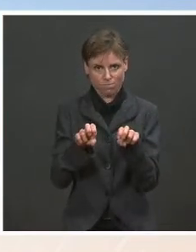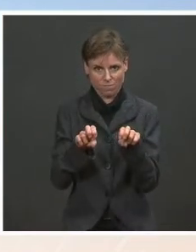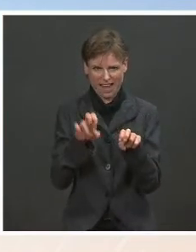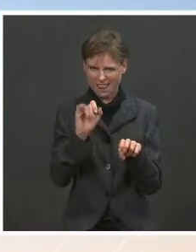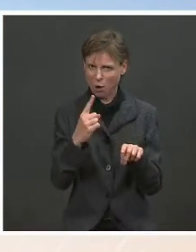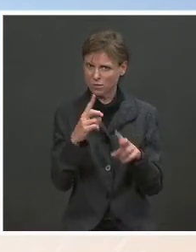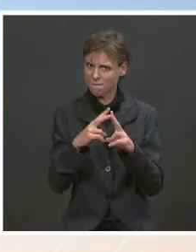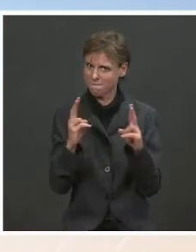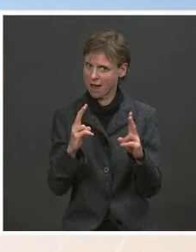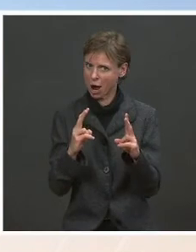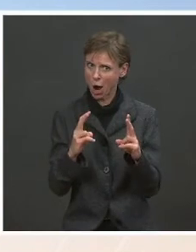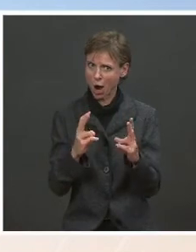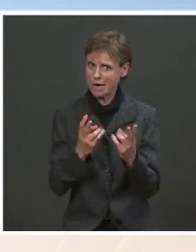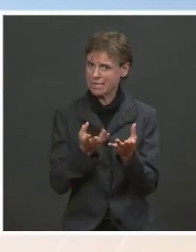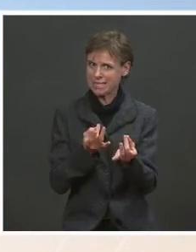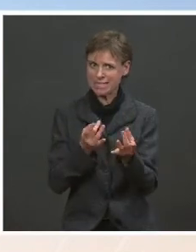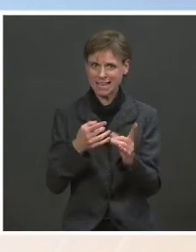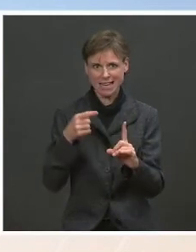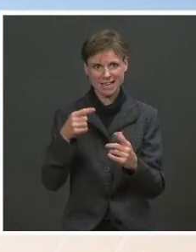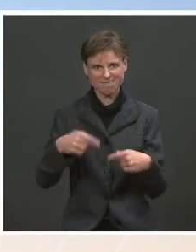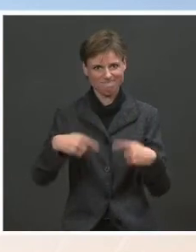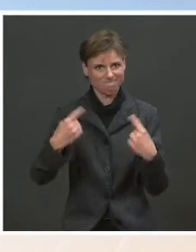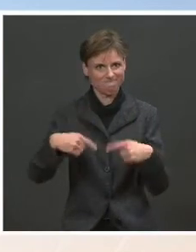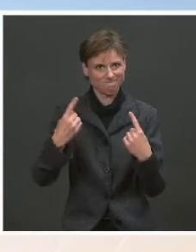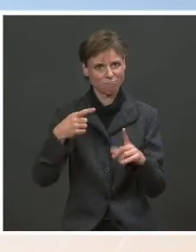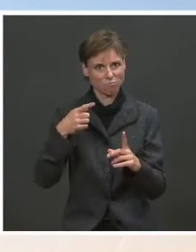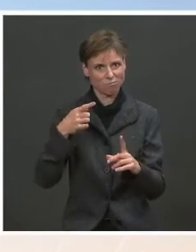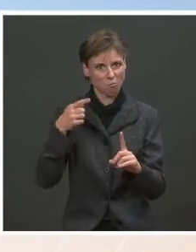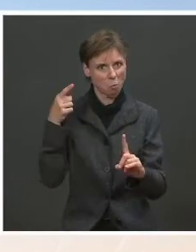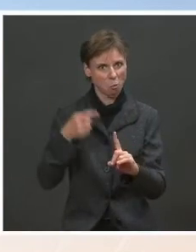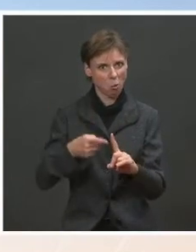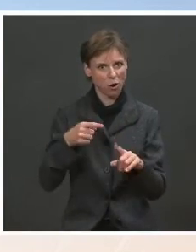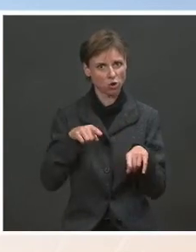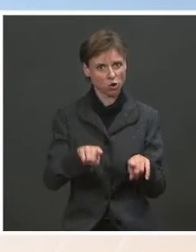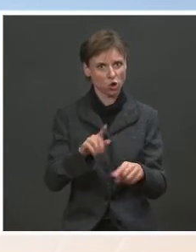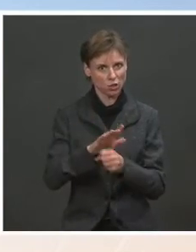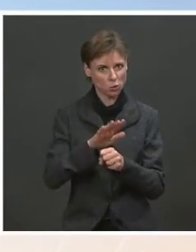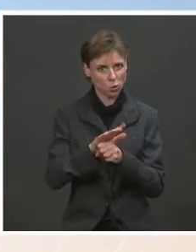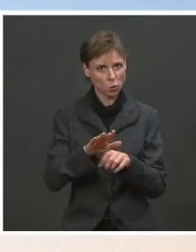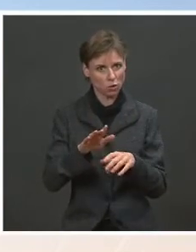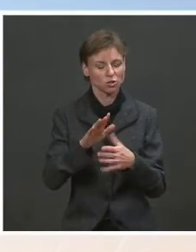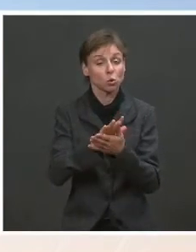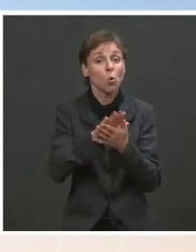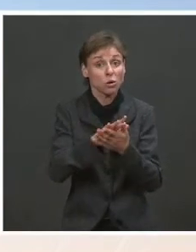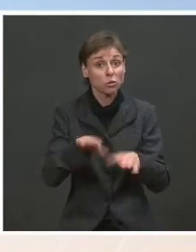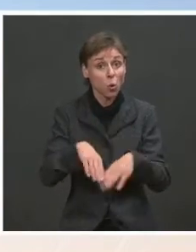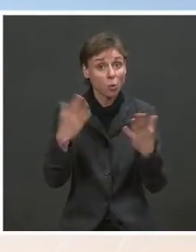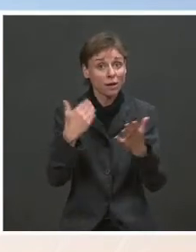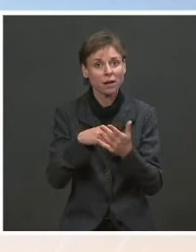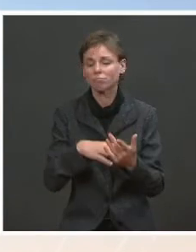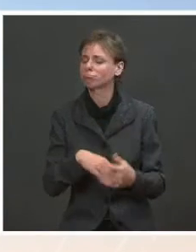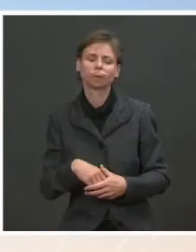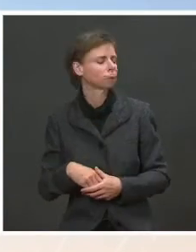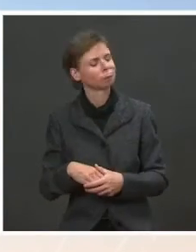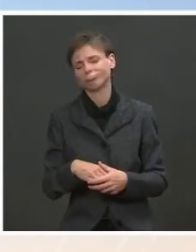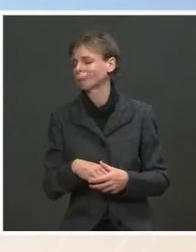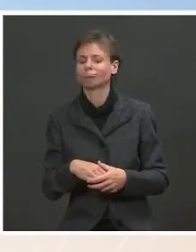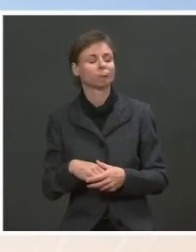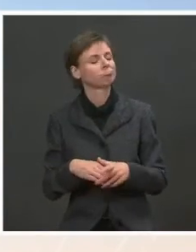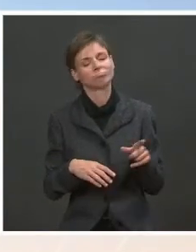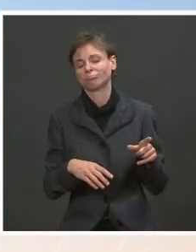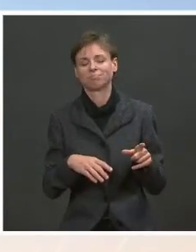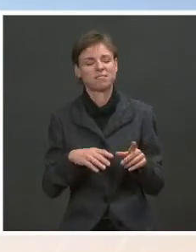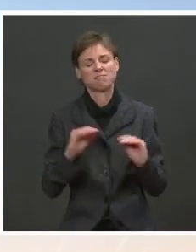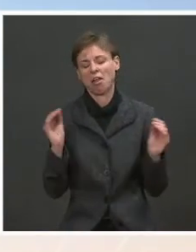this potential course correction? Not at all. Listen, we're in the middle of a pandemic, and I know the success we've had in Connecticut when I was